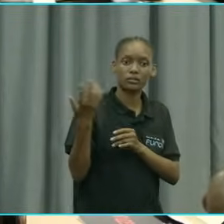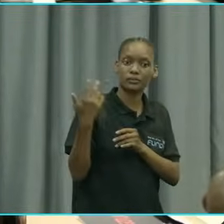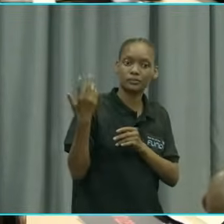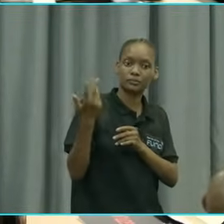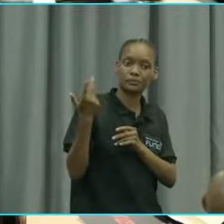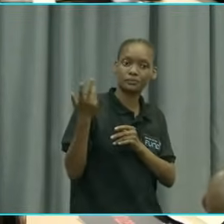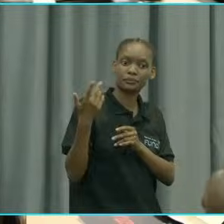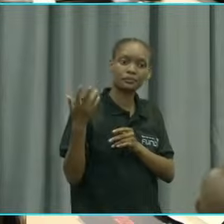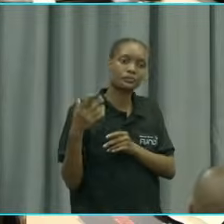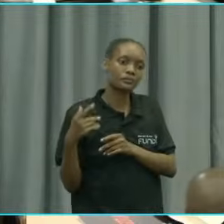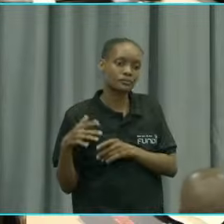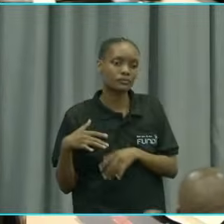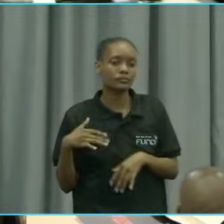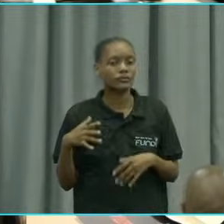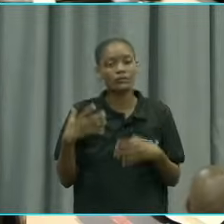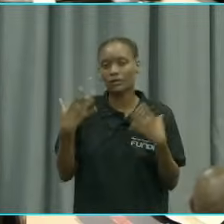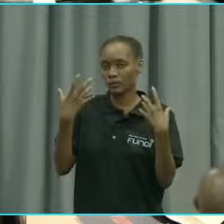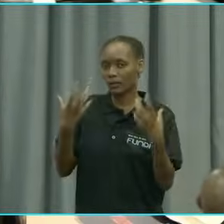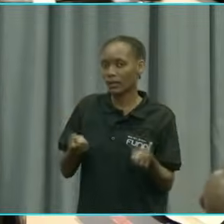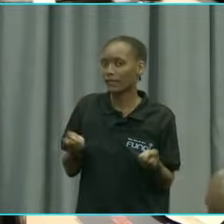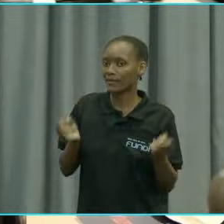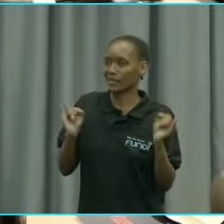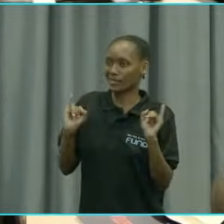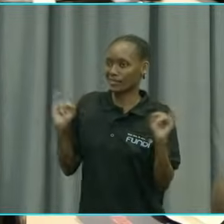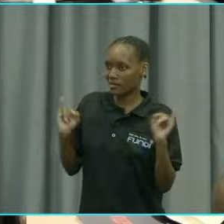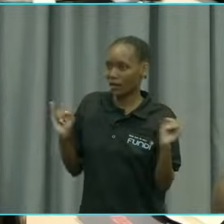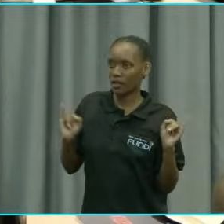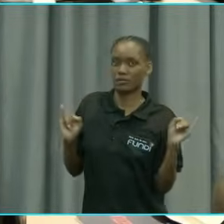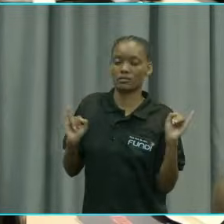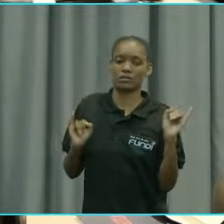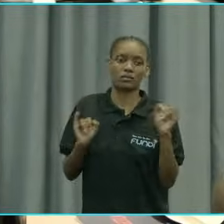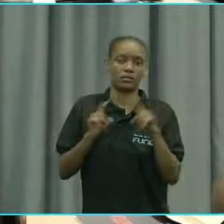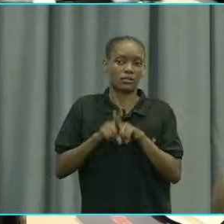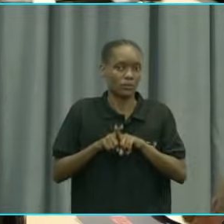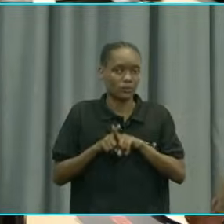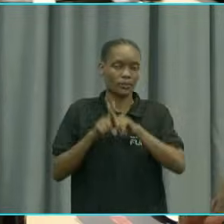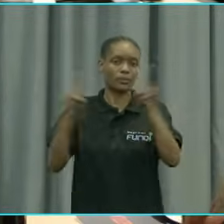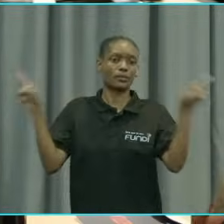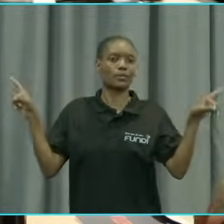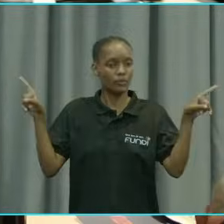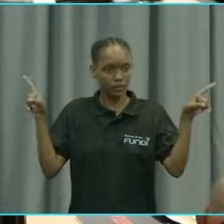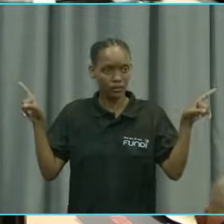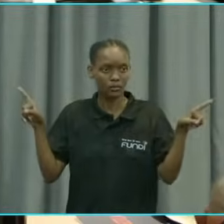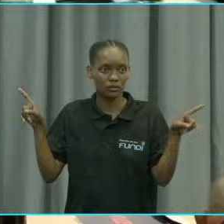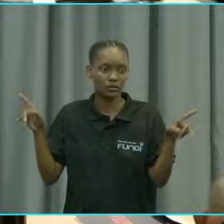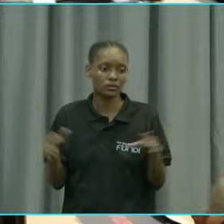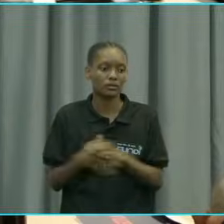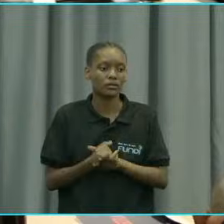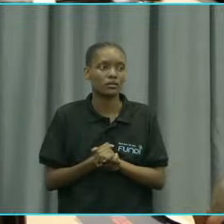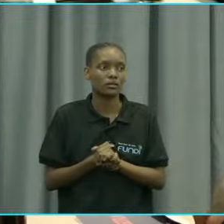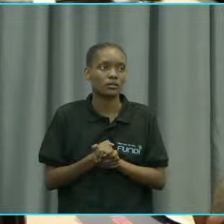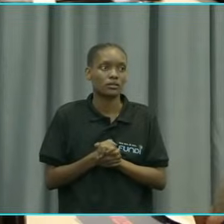have very serious disparities across the system if we